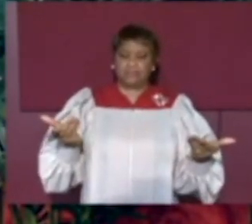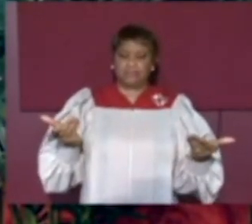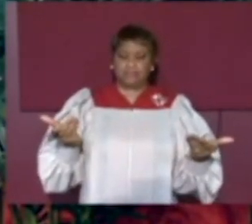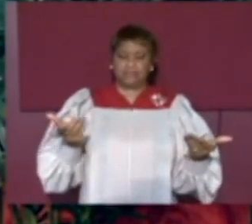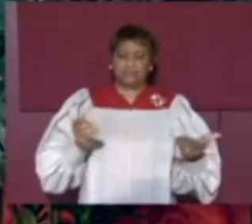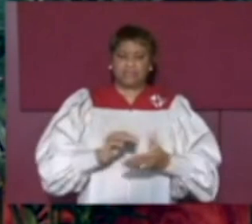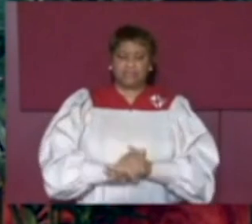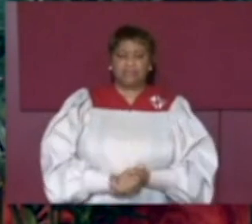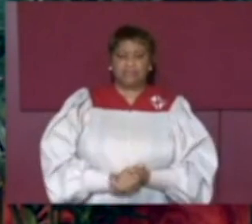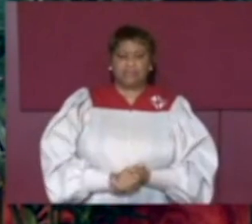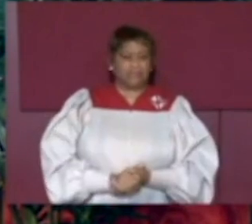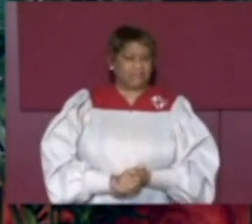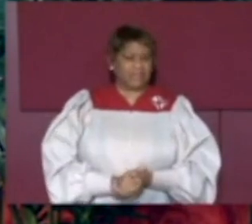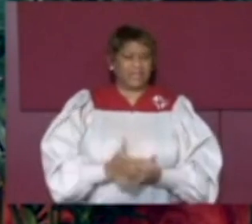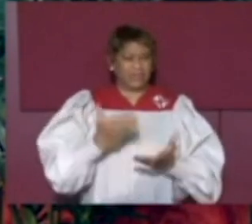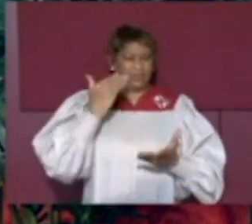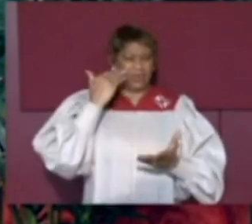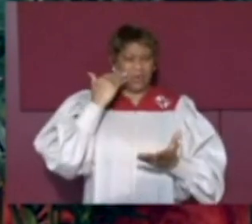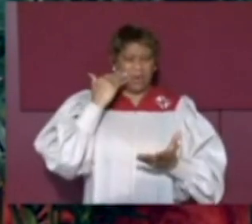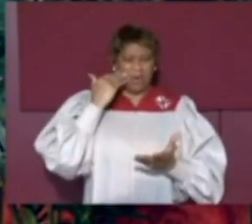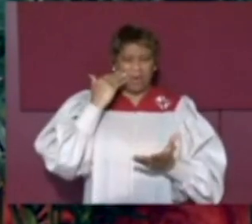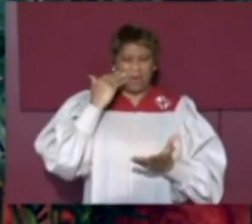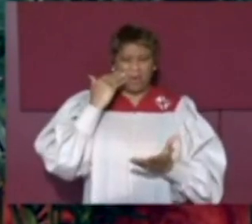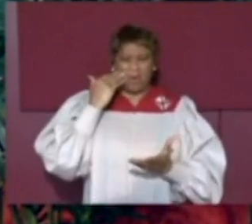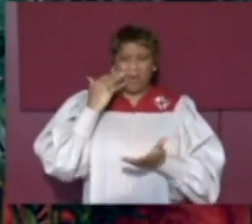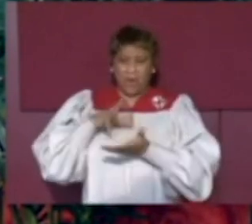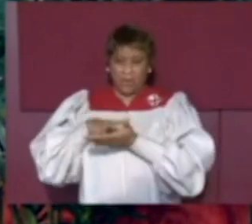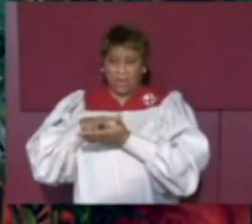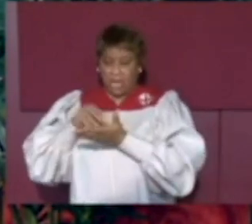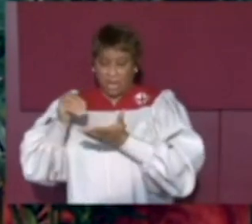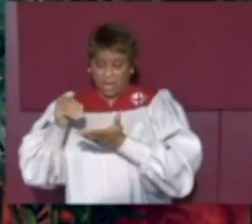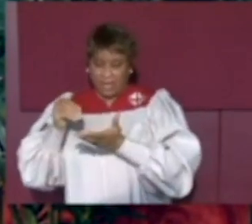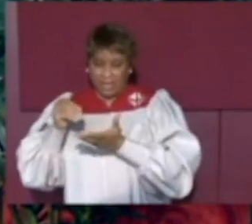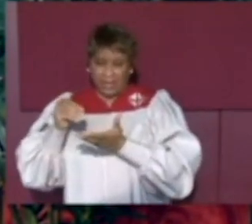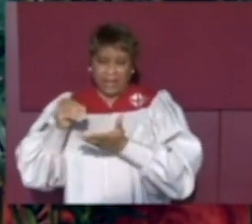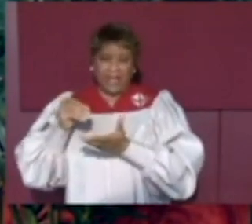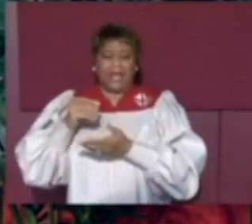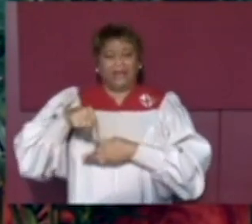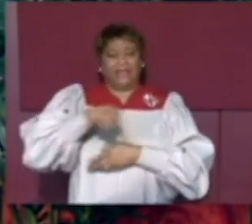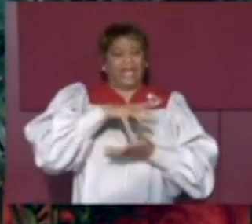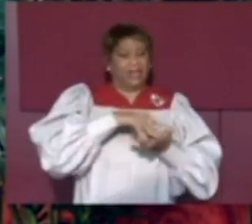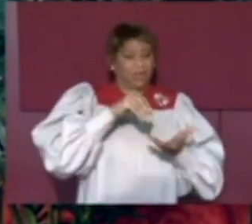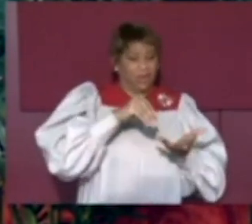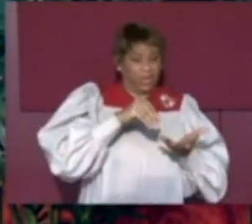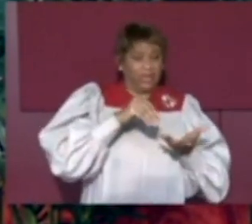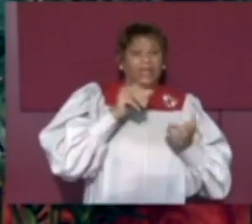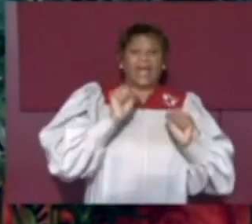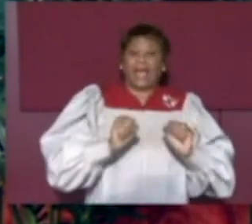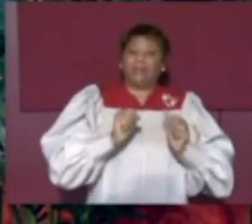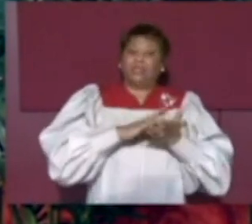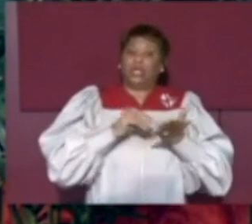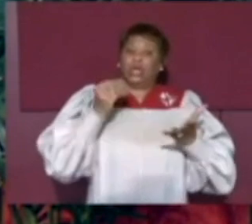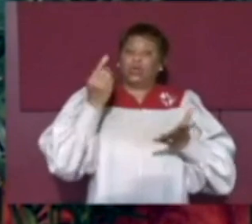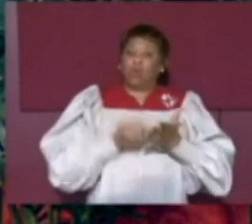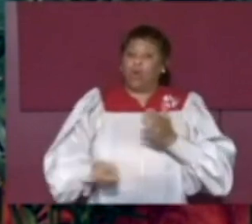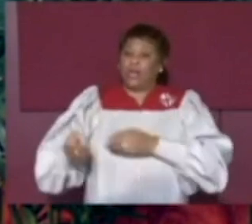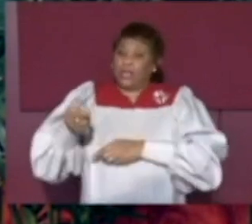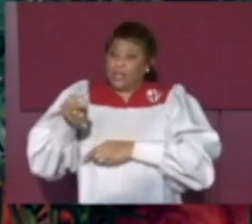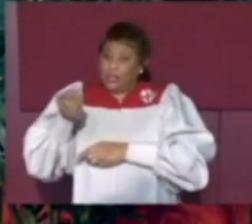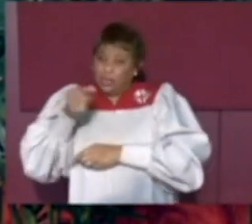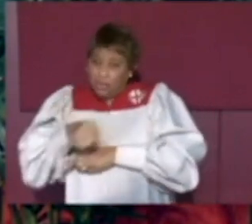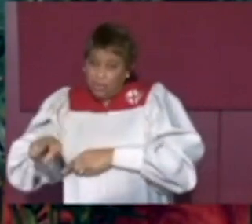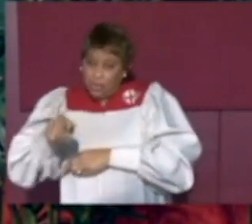See, because you know learning whatever they're going to tell you is not going to change you, right? But if they can learn what you know, it can change